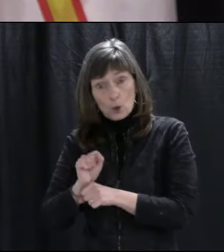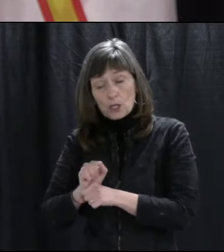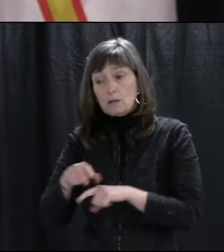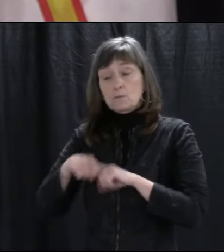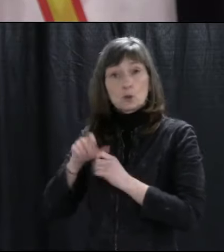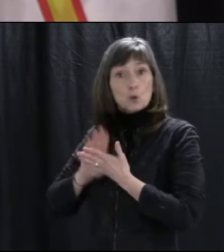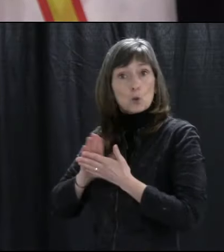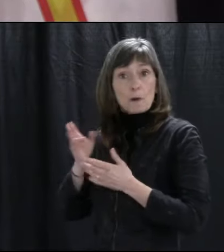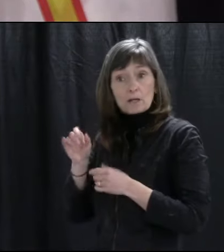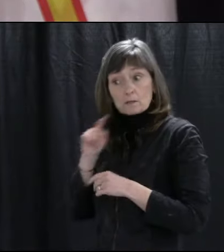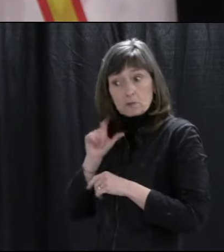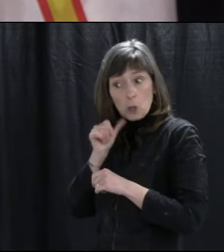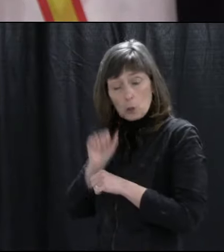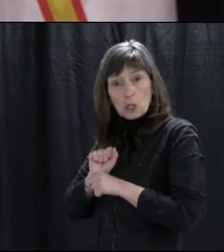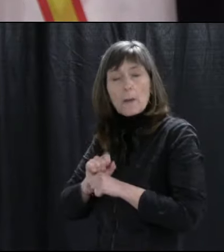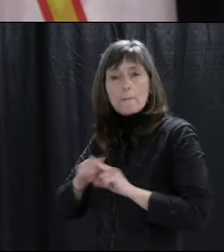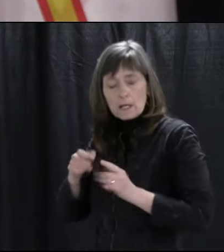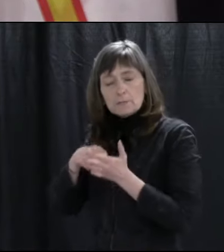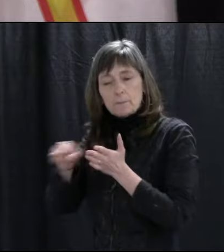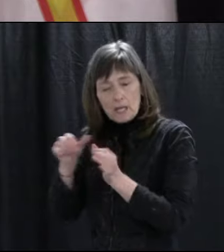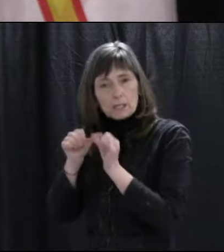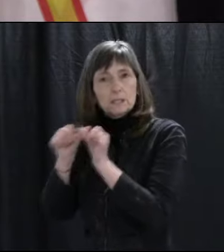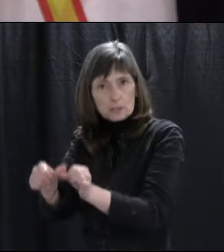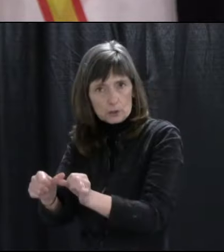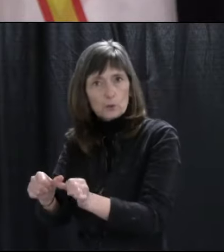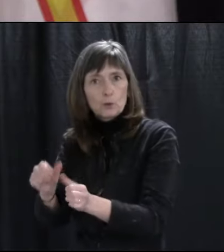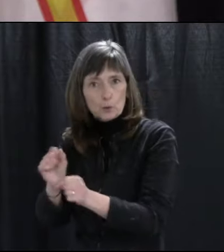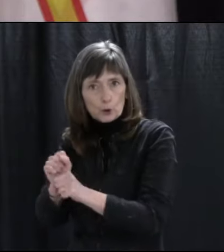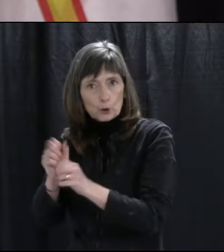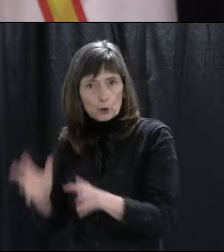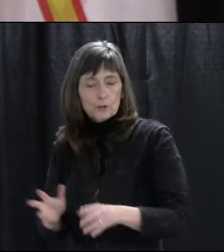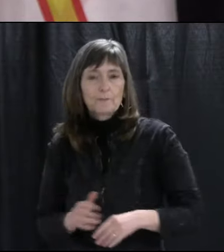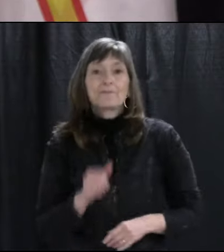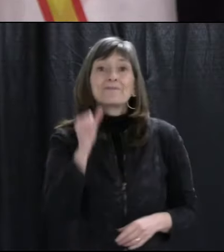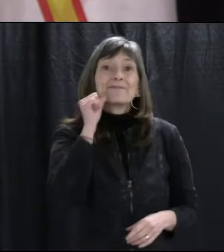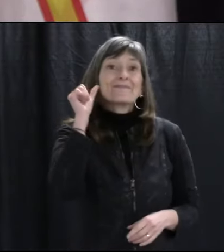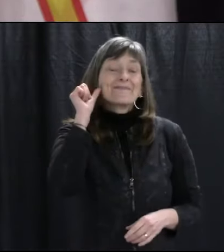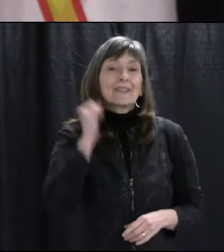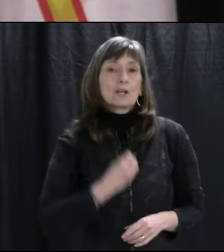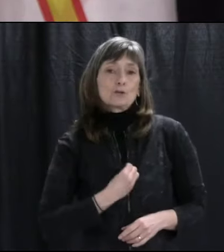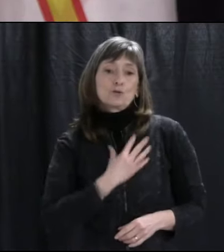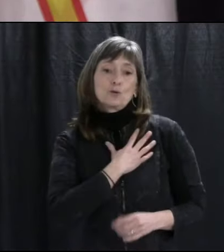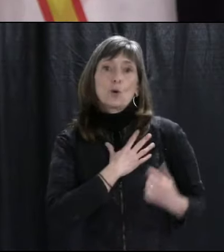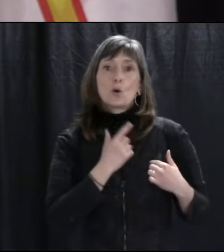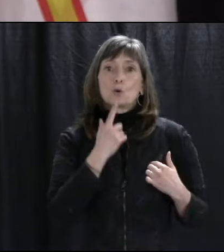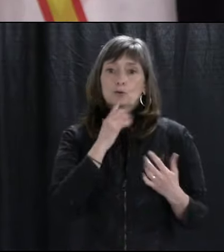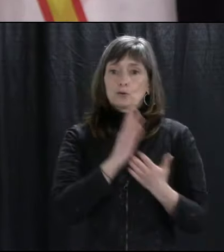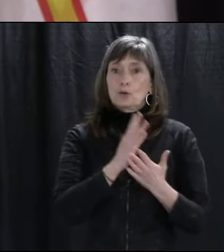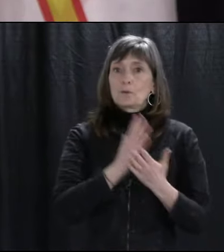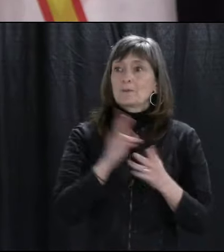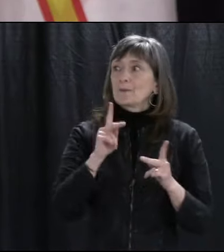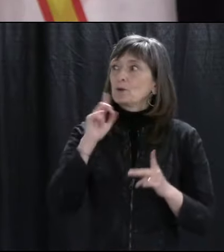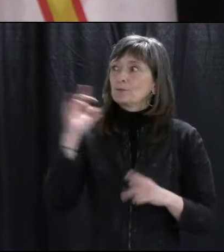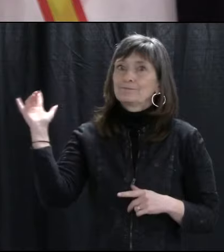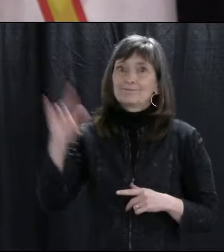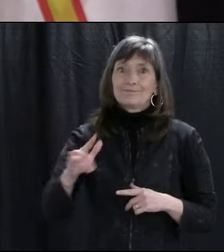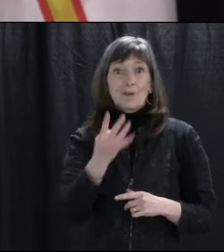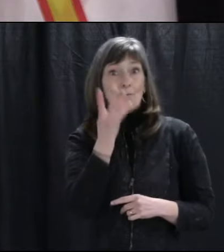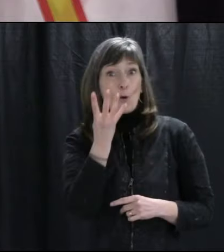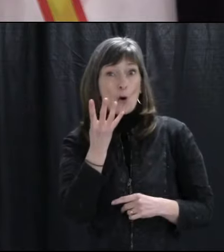Now, yesterday, Prime Minister Trudeau announced that people returning from outside of the country in the 4